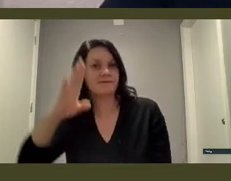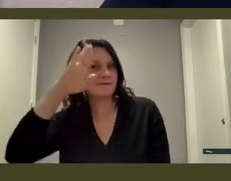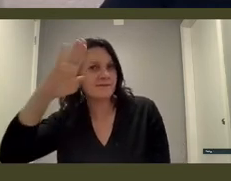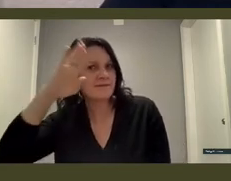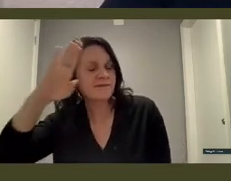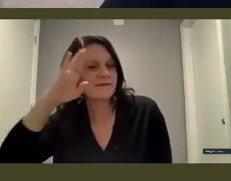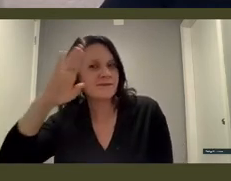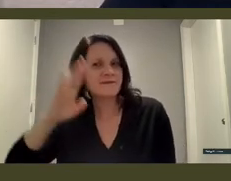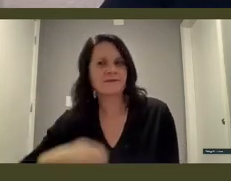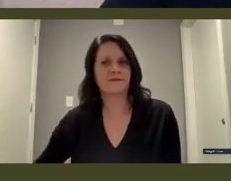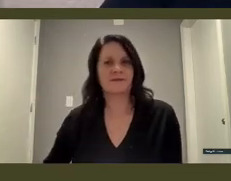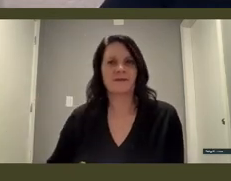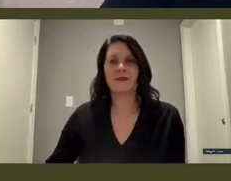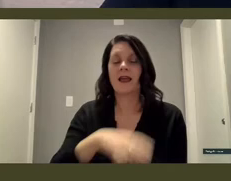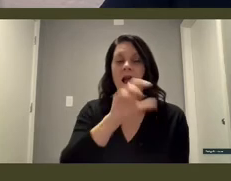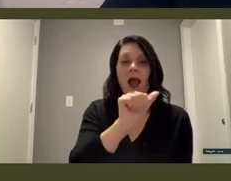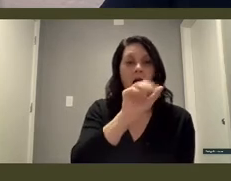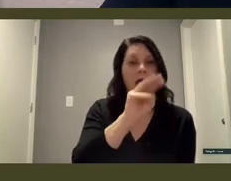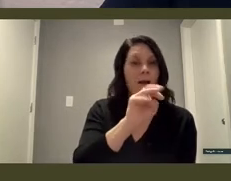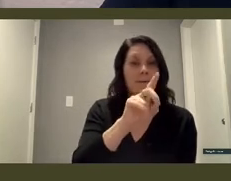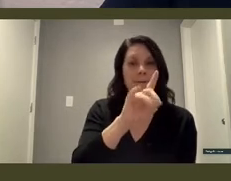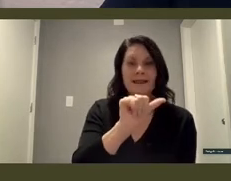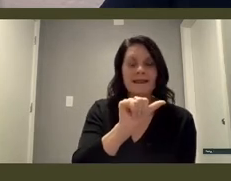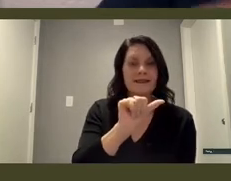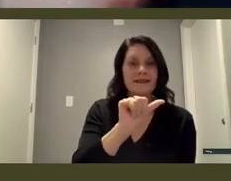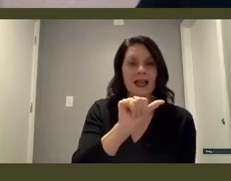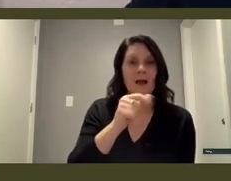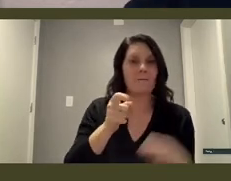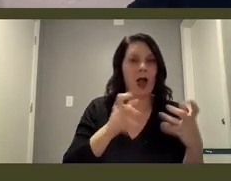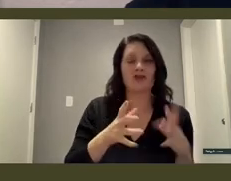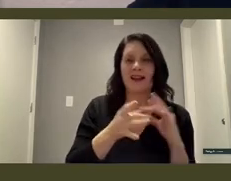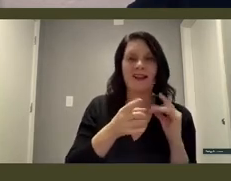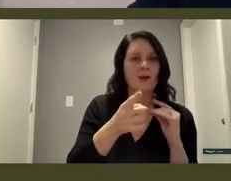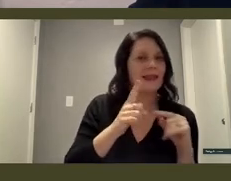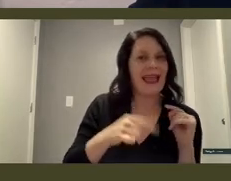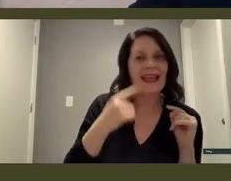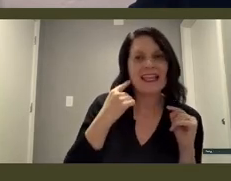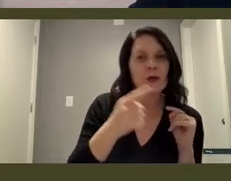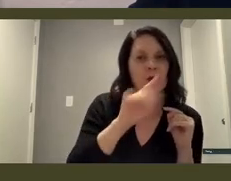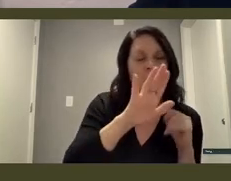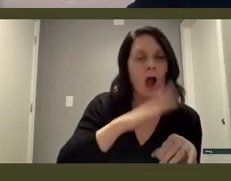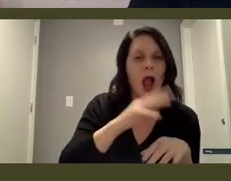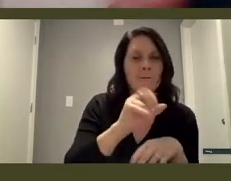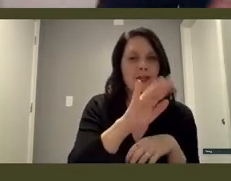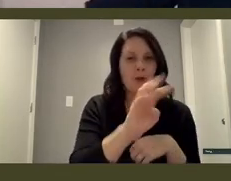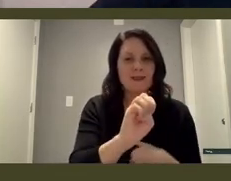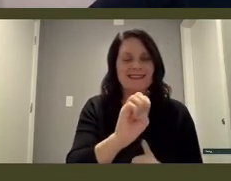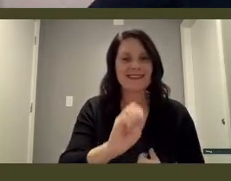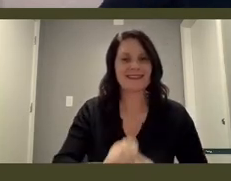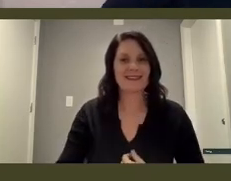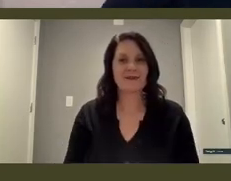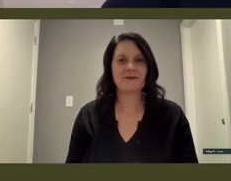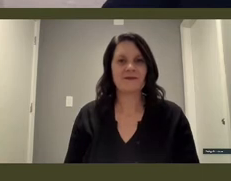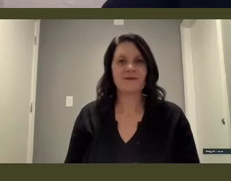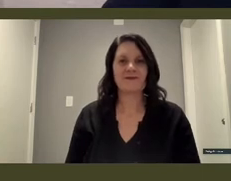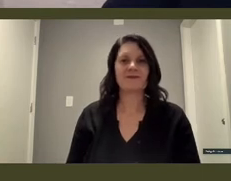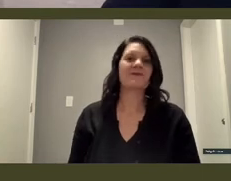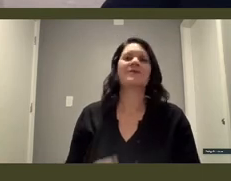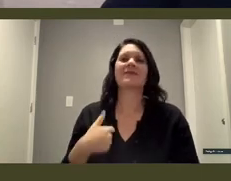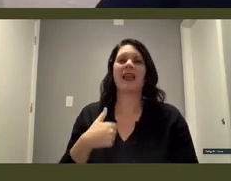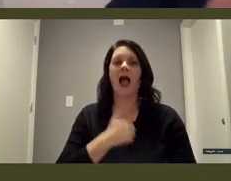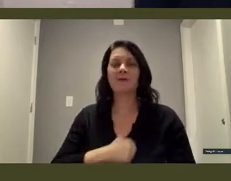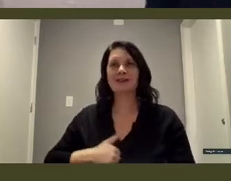Amina, we don't hear you. We don't hear you. You're muted. I'm sorry, I'm muted. Well,